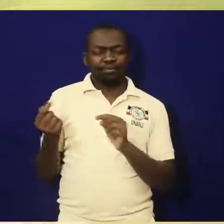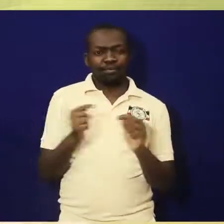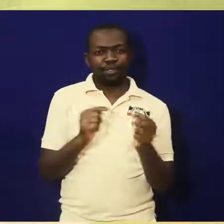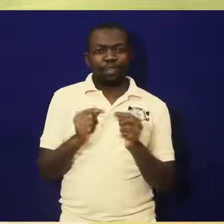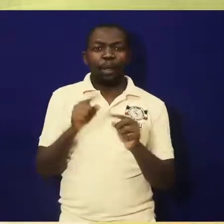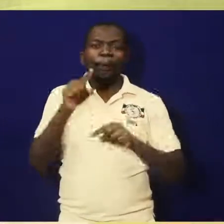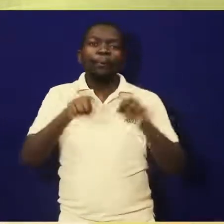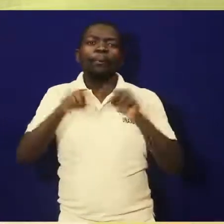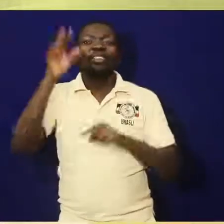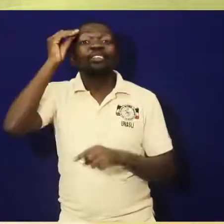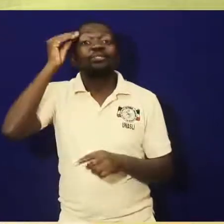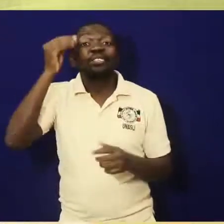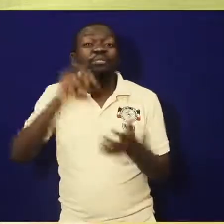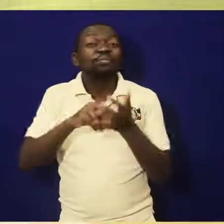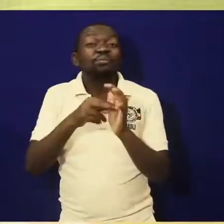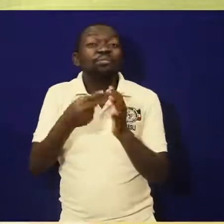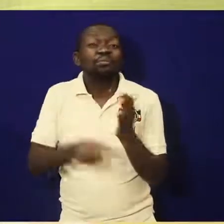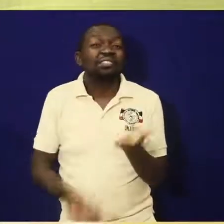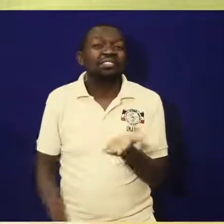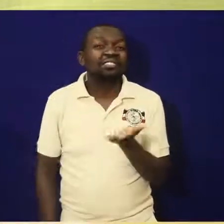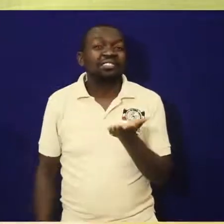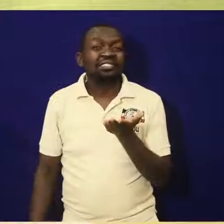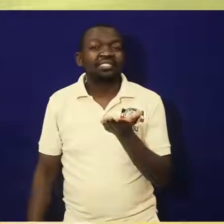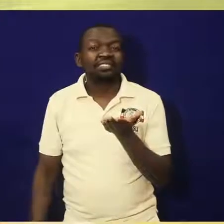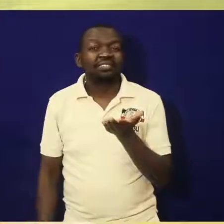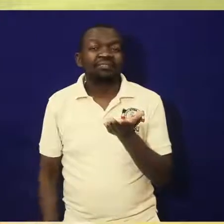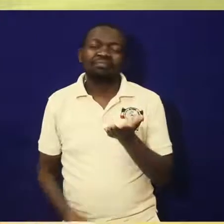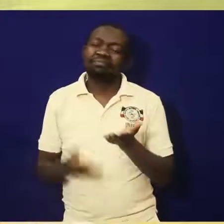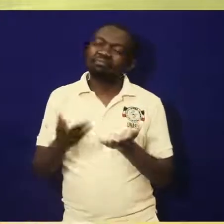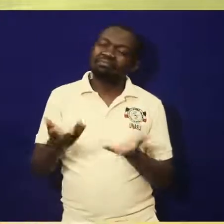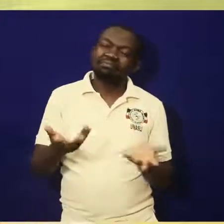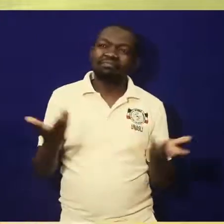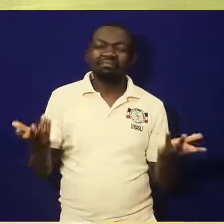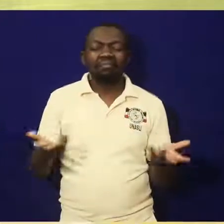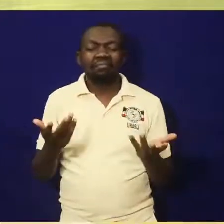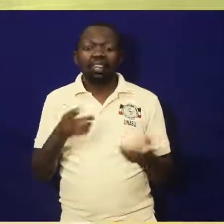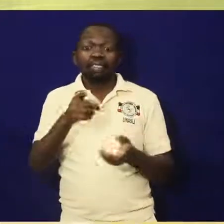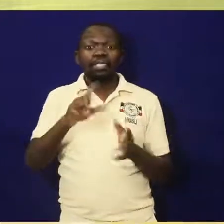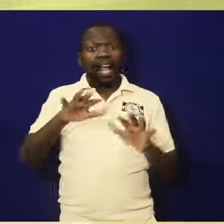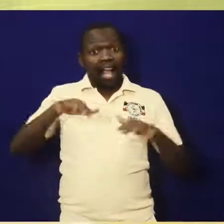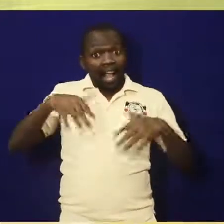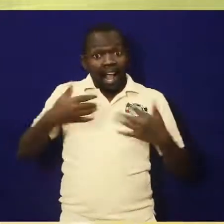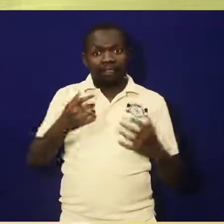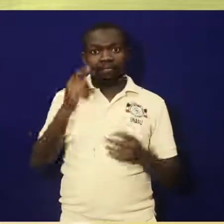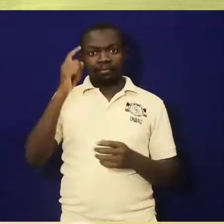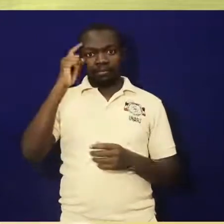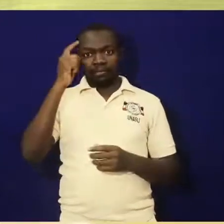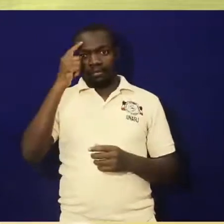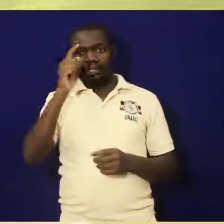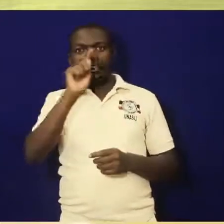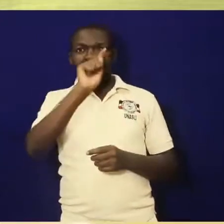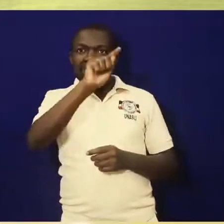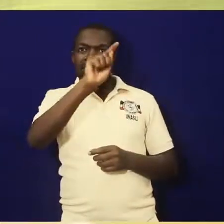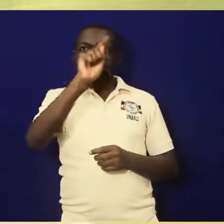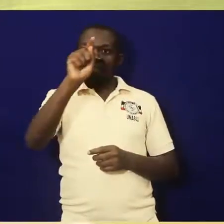I will briefly tell you this one. That is, it is how governments are